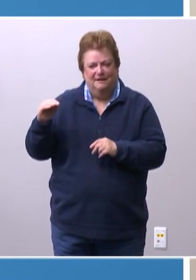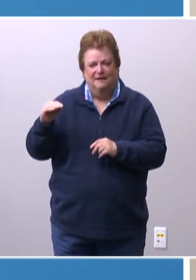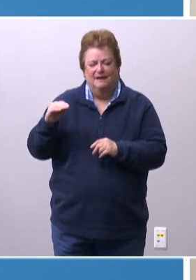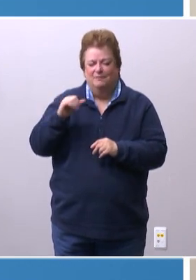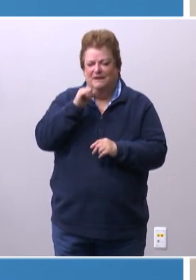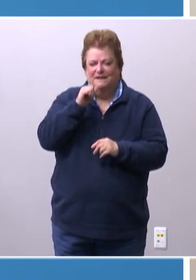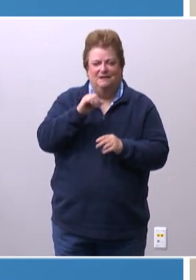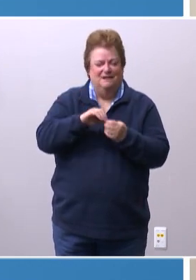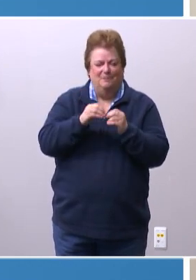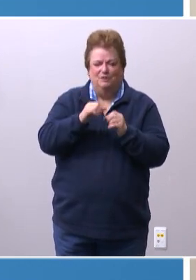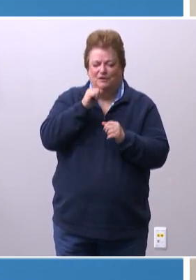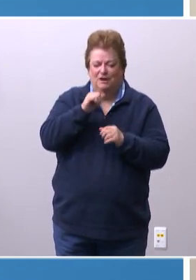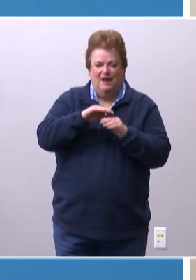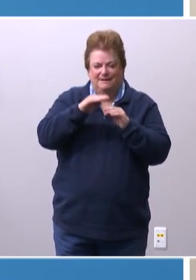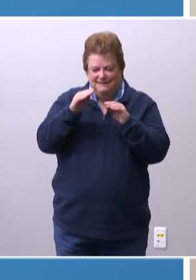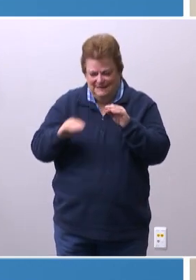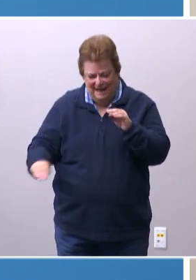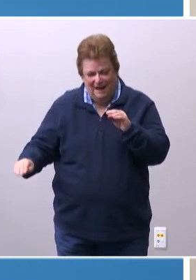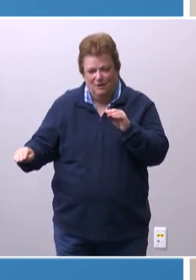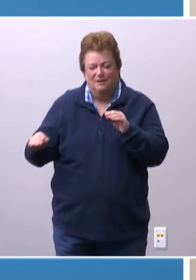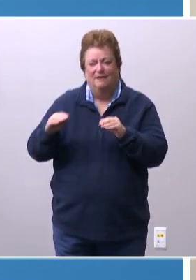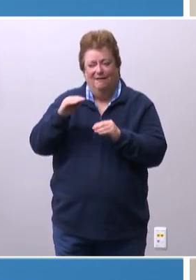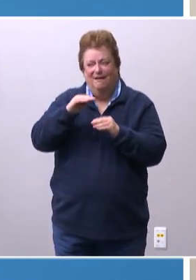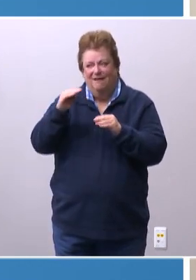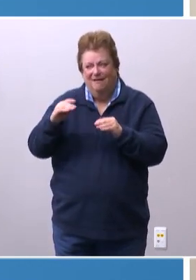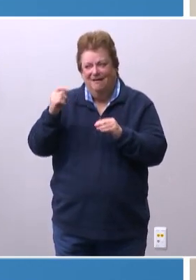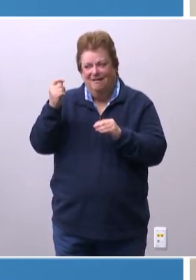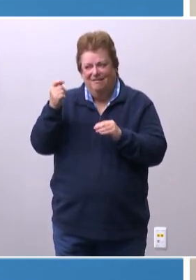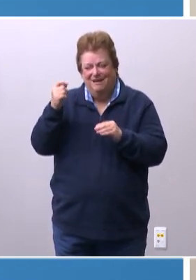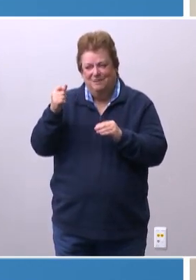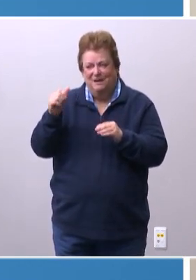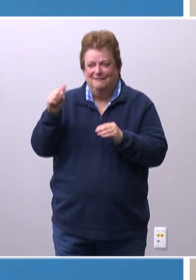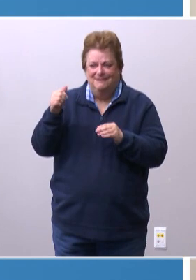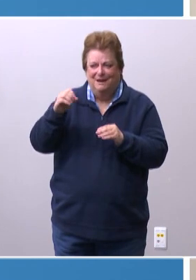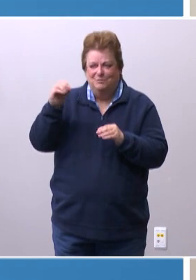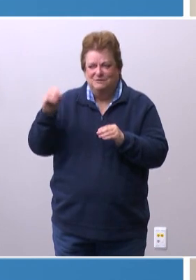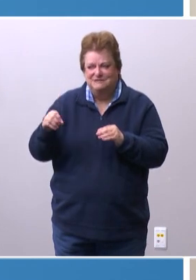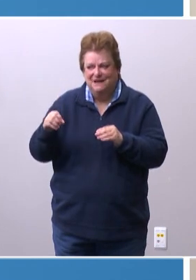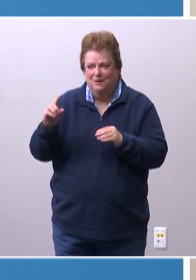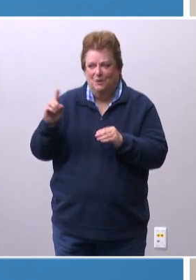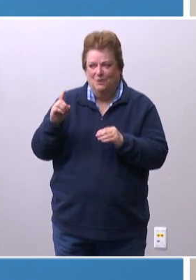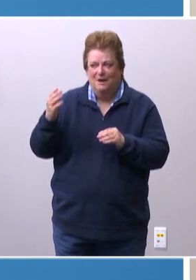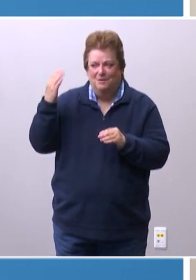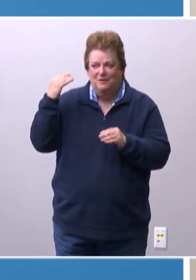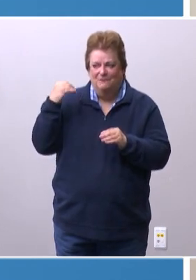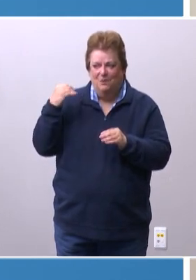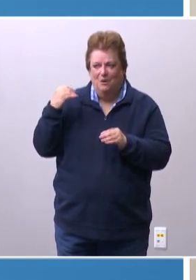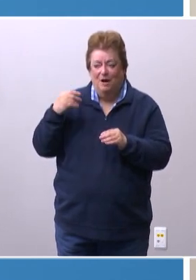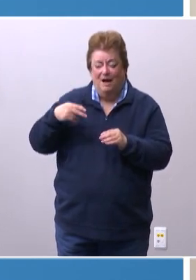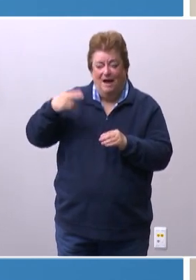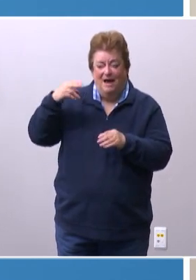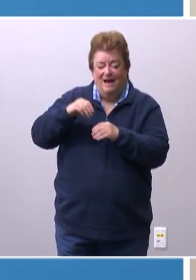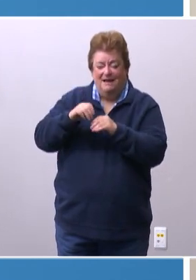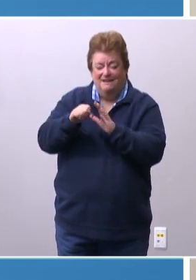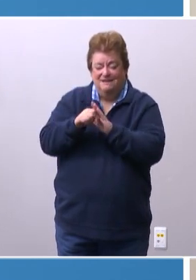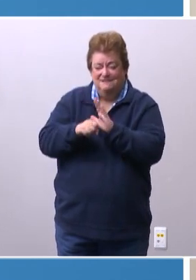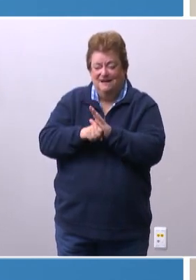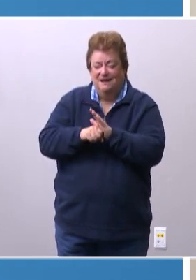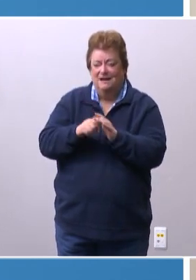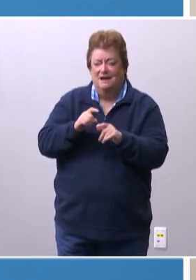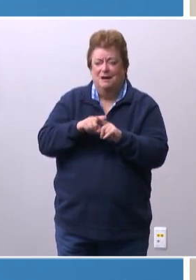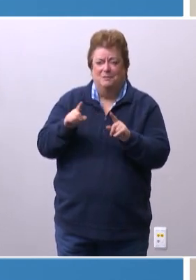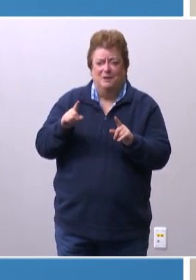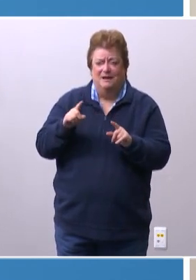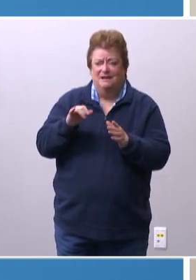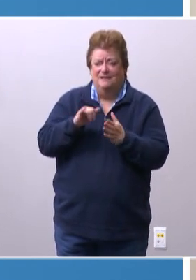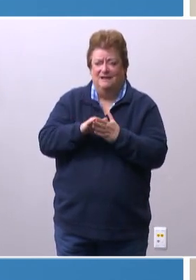aren't down where they need to be. They're down a little, 10% maybe from where they were at the high in the state not that long ago, but that's